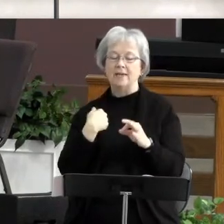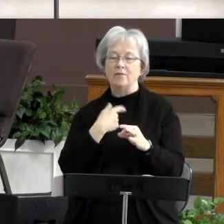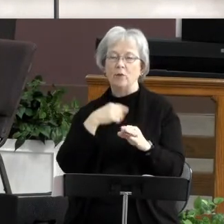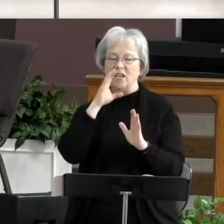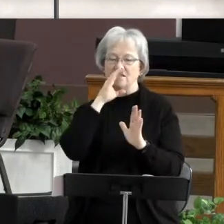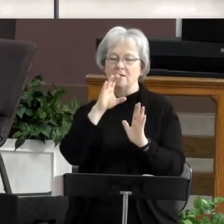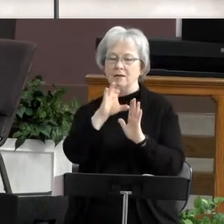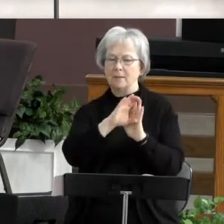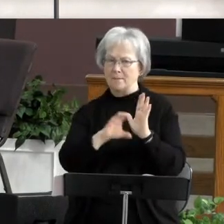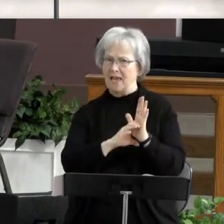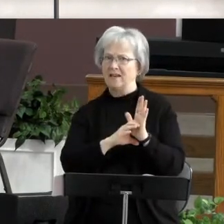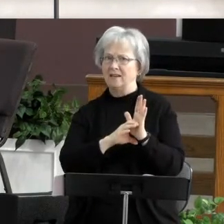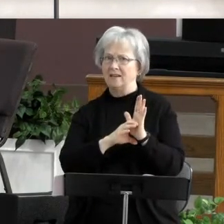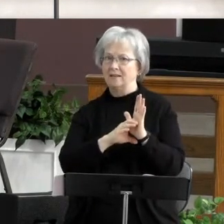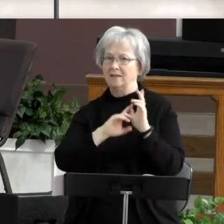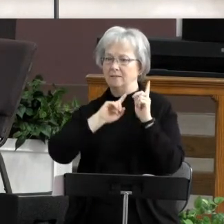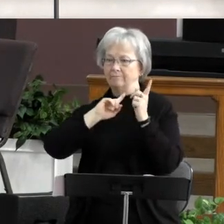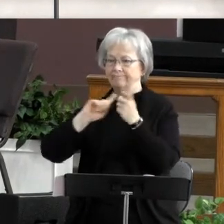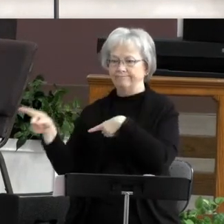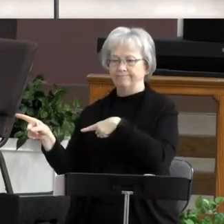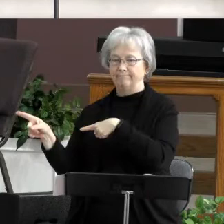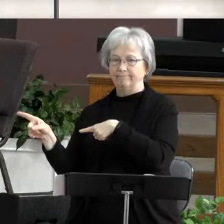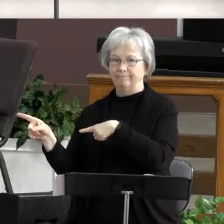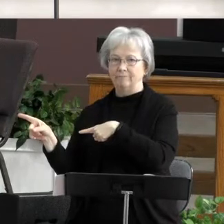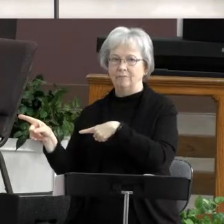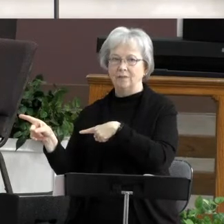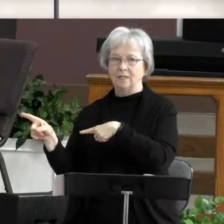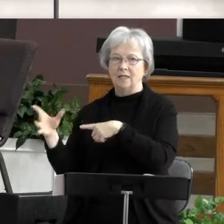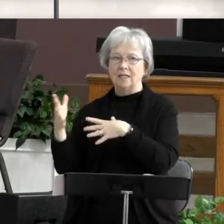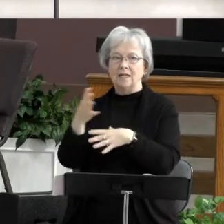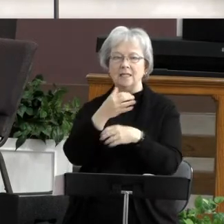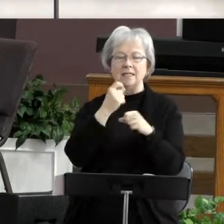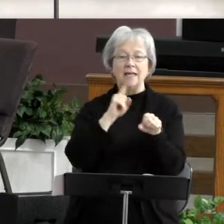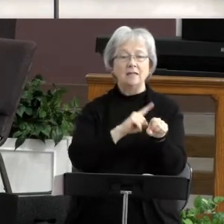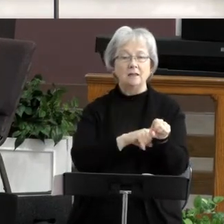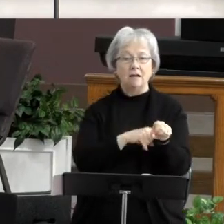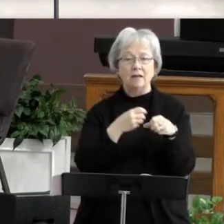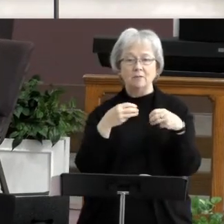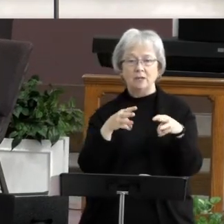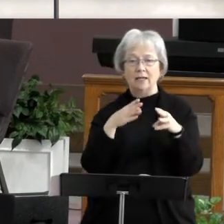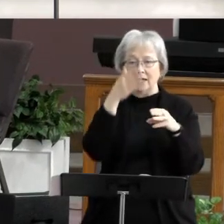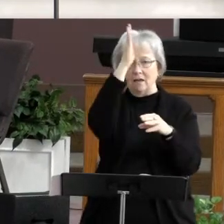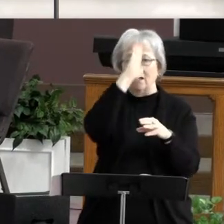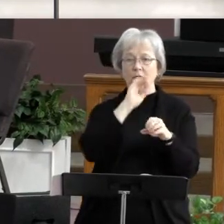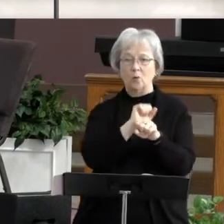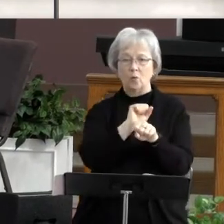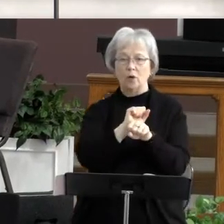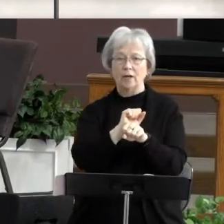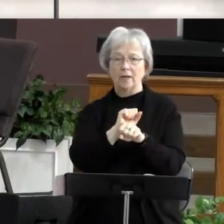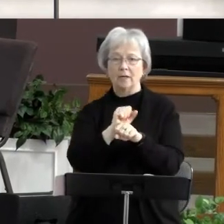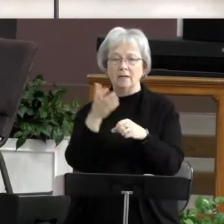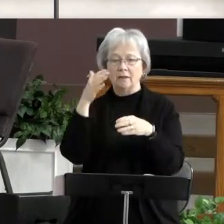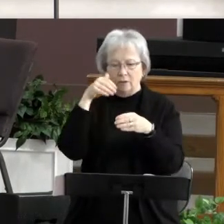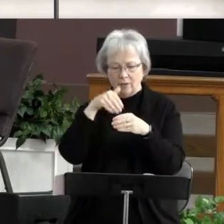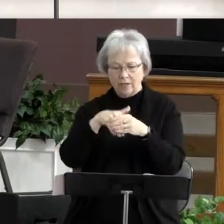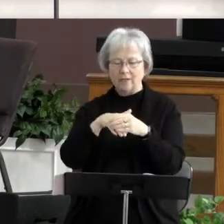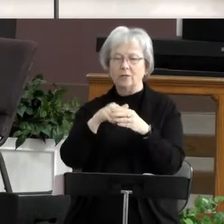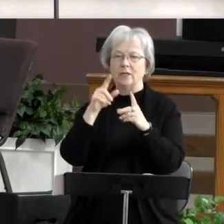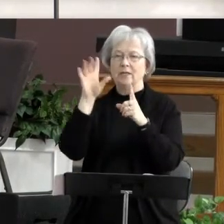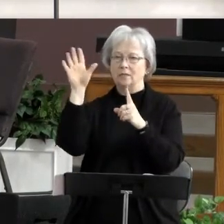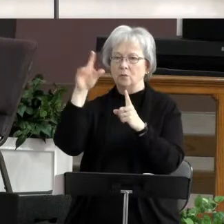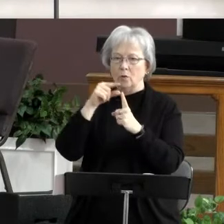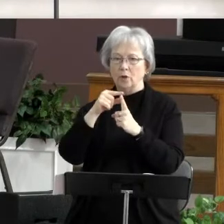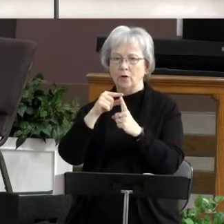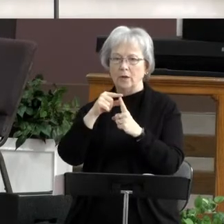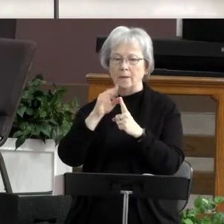Take time to allow God to work in your life. Invest in His Word. Be encouraged. Find